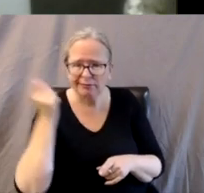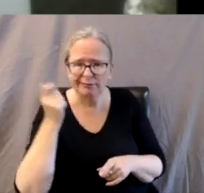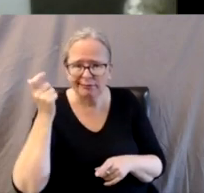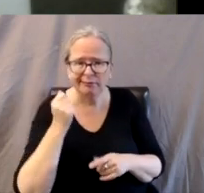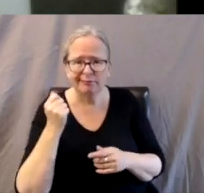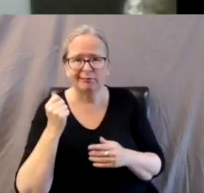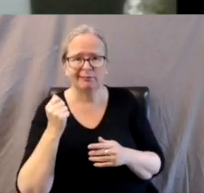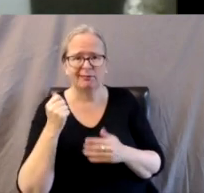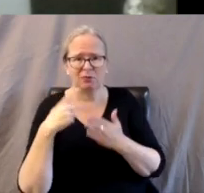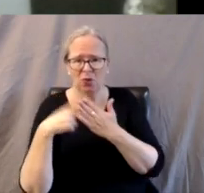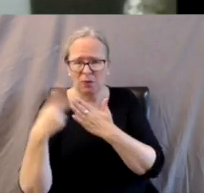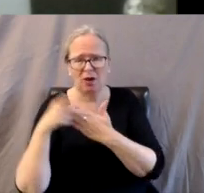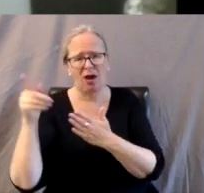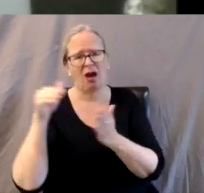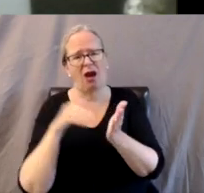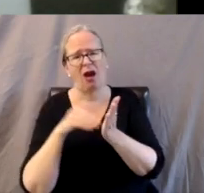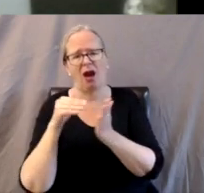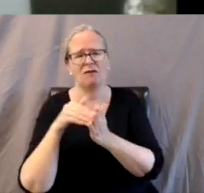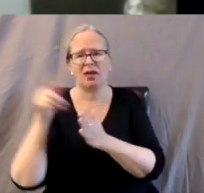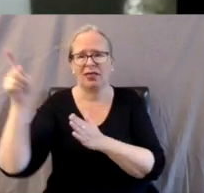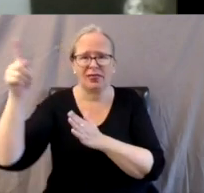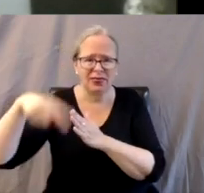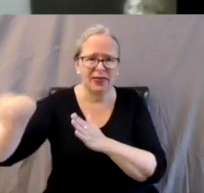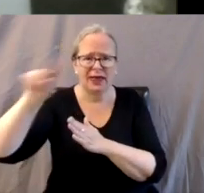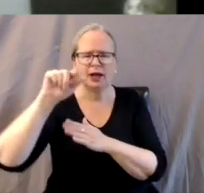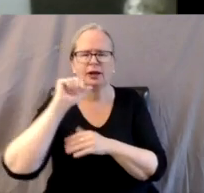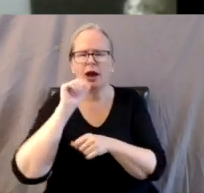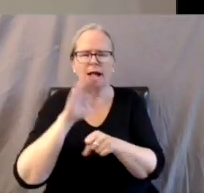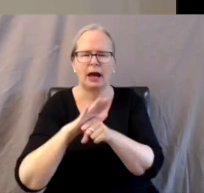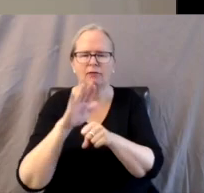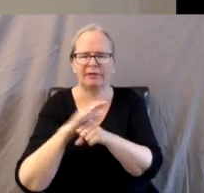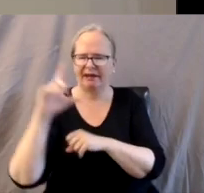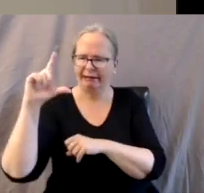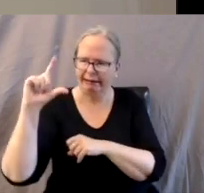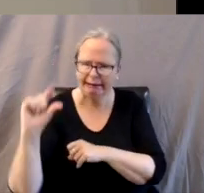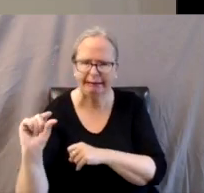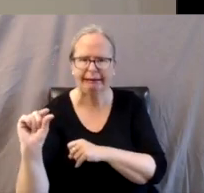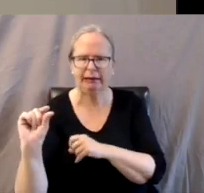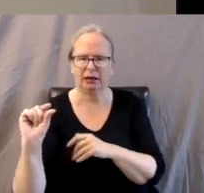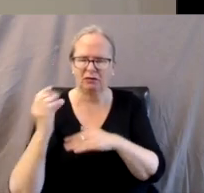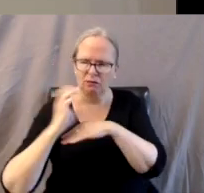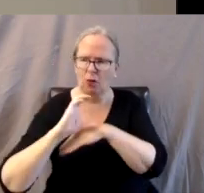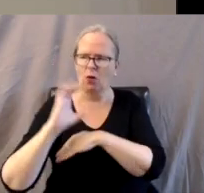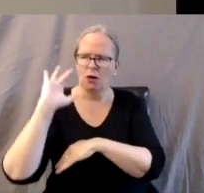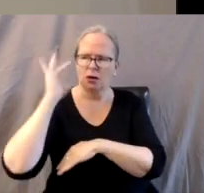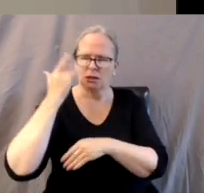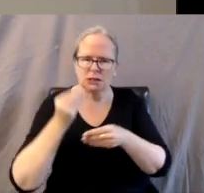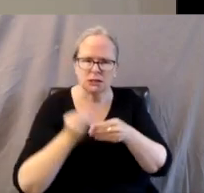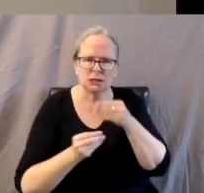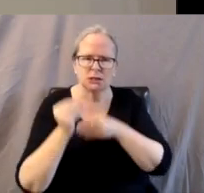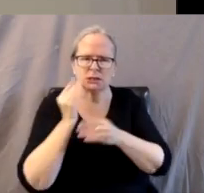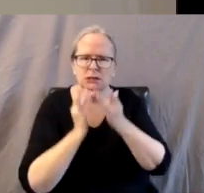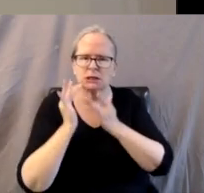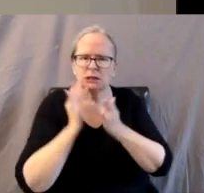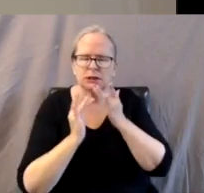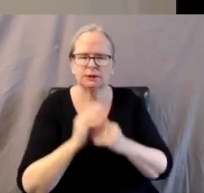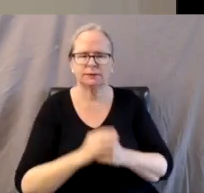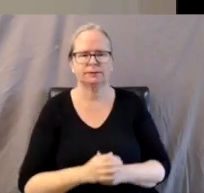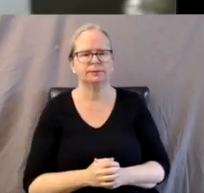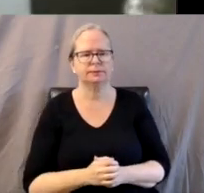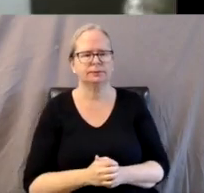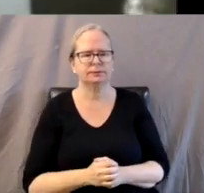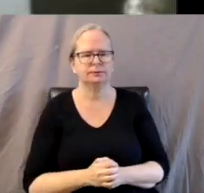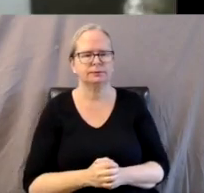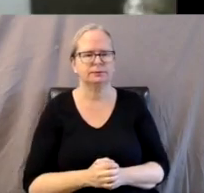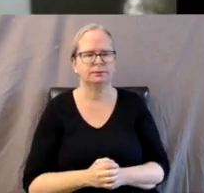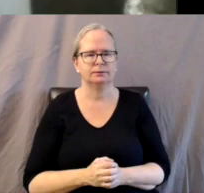and not be deducted from them. Yeah, and so you're currently on old age, right? Yeah,